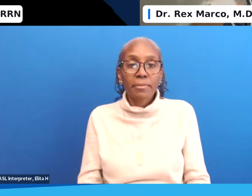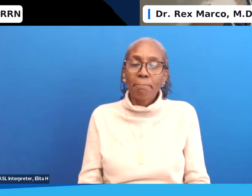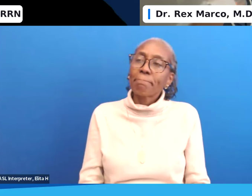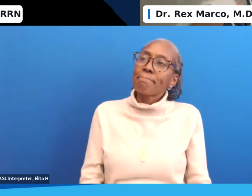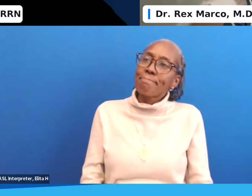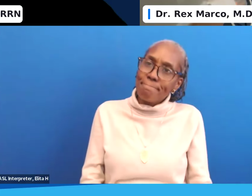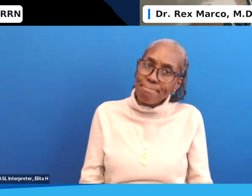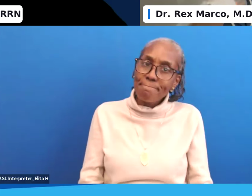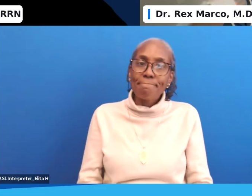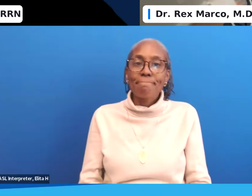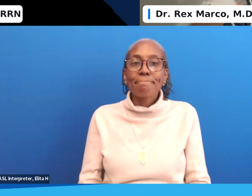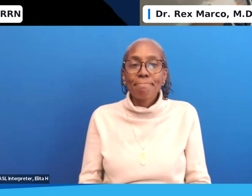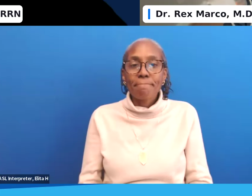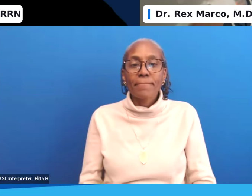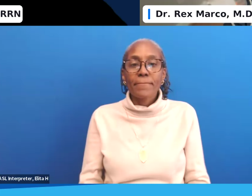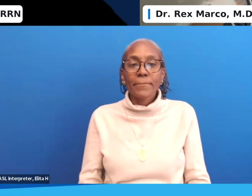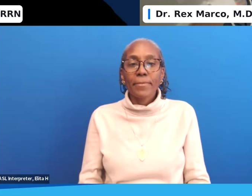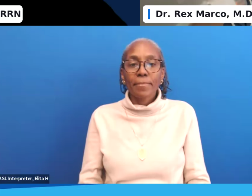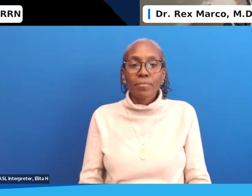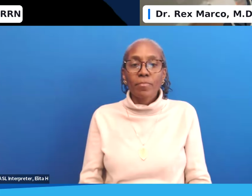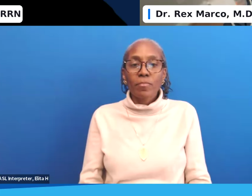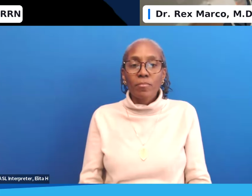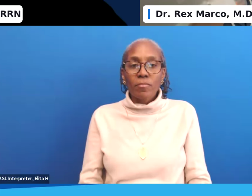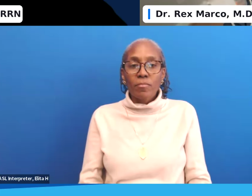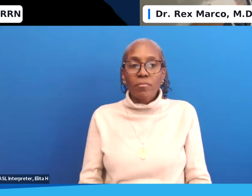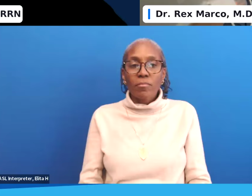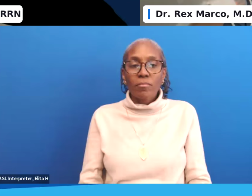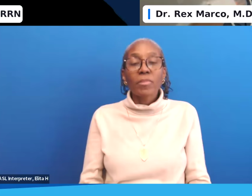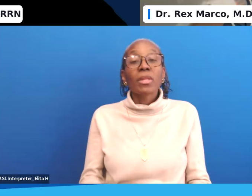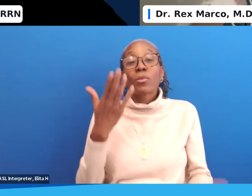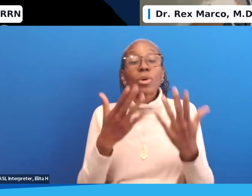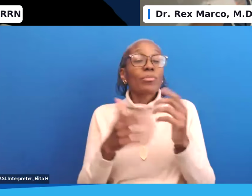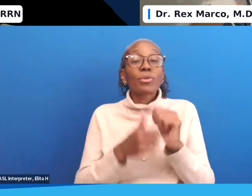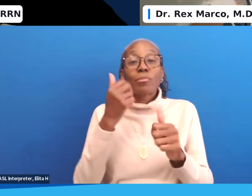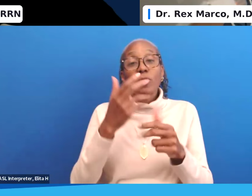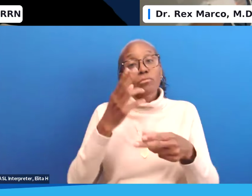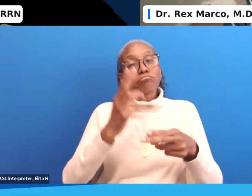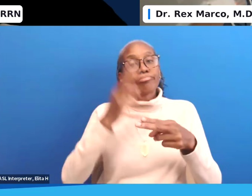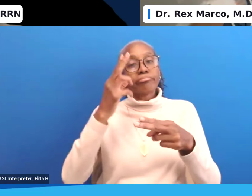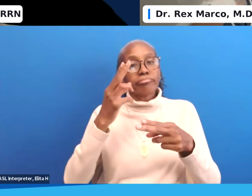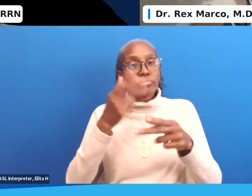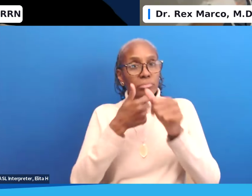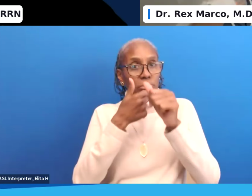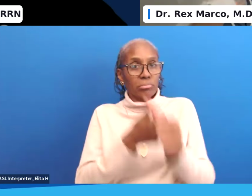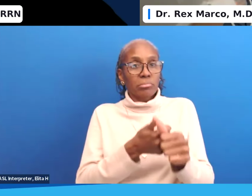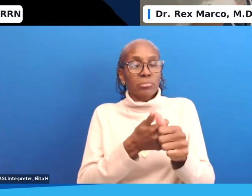Hmm. Well, probably the most reputable source